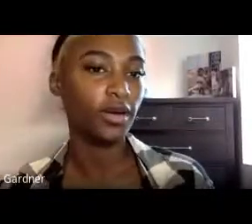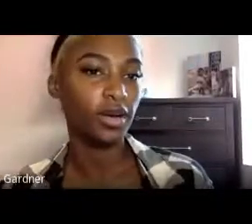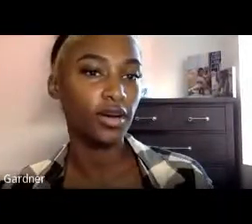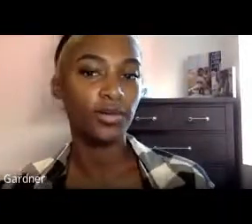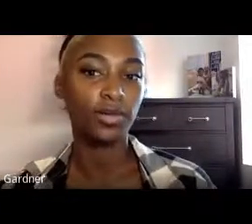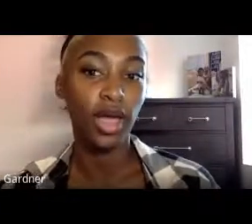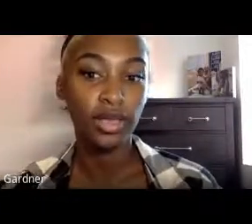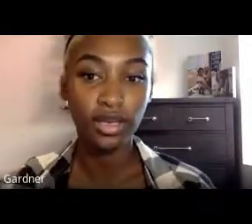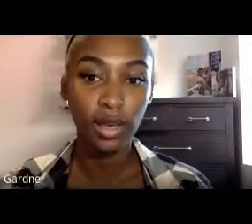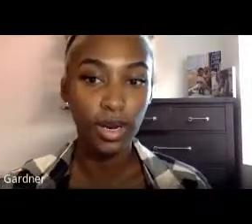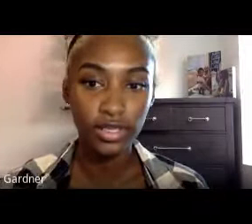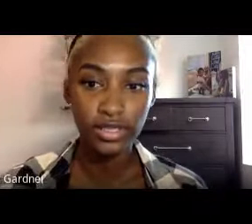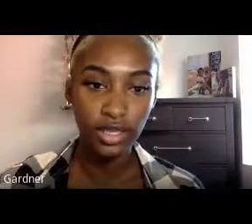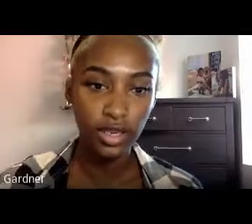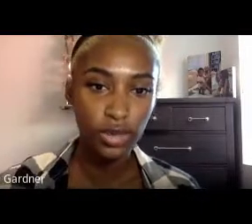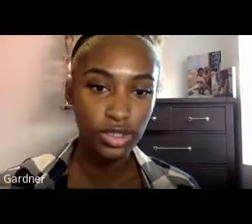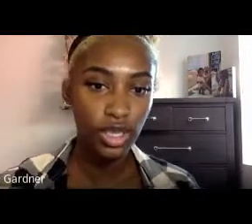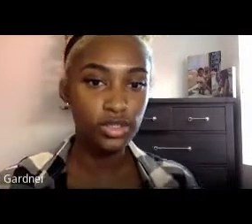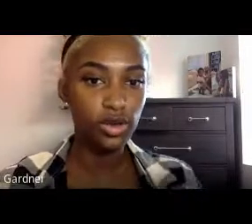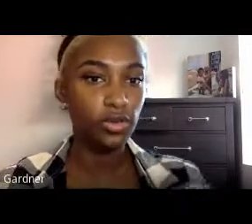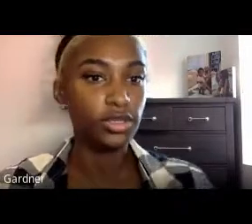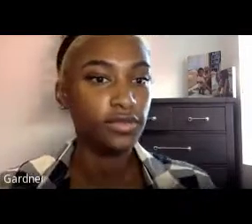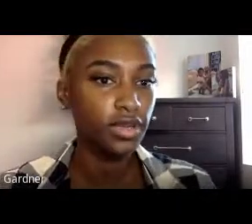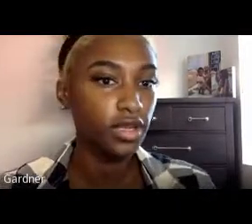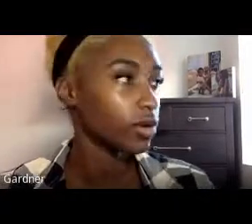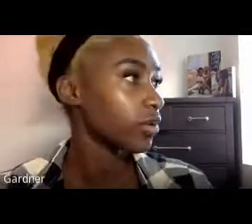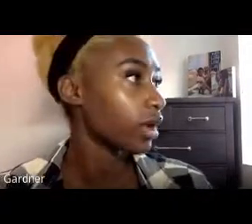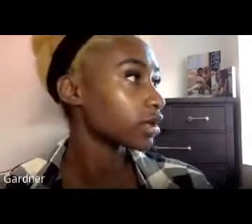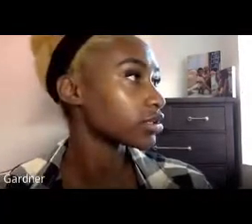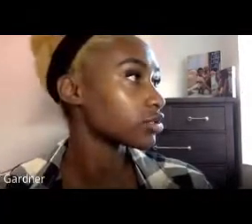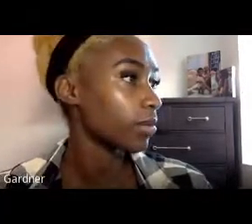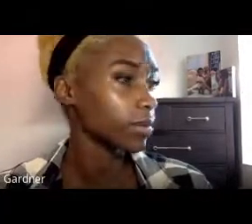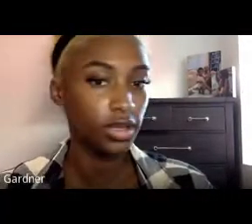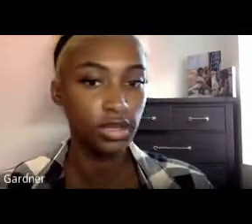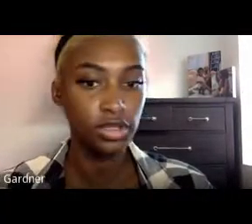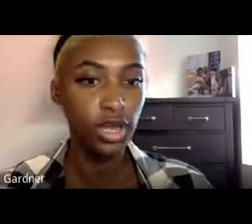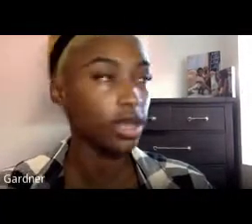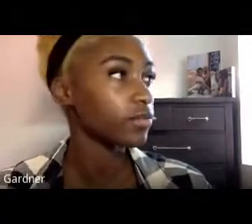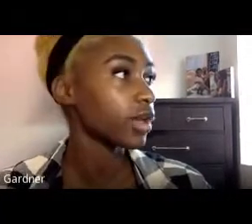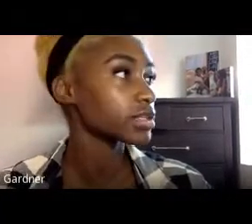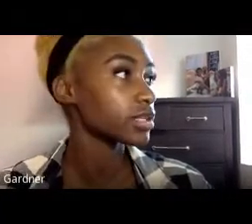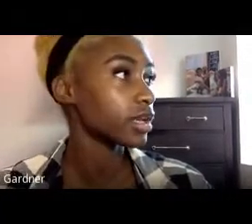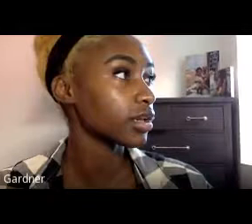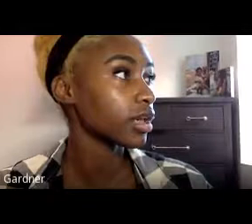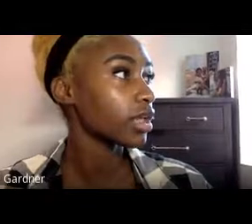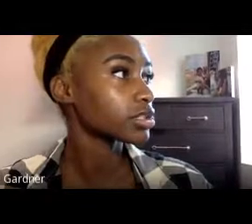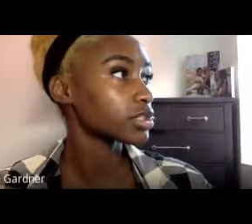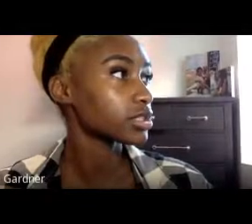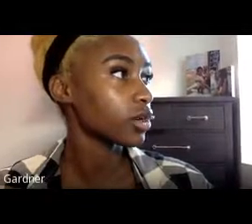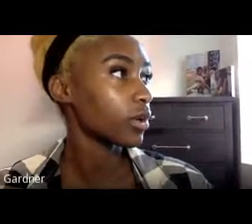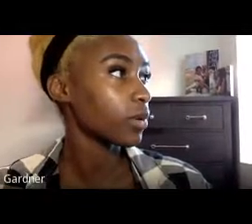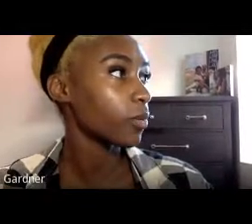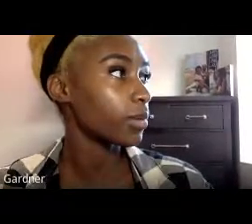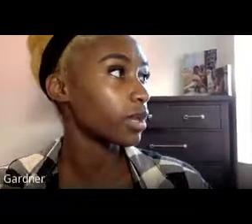talk about Black American Sign Language. So there's a video. I can drop it in the chat if you guys can take